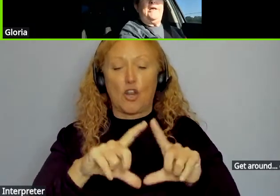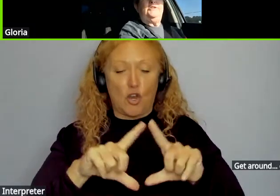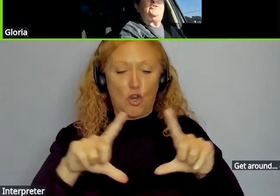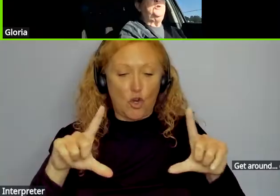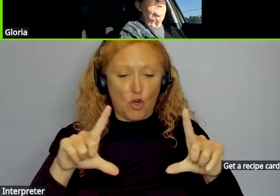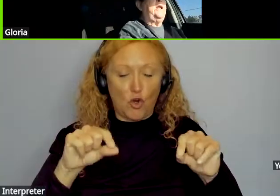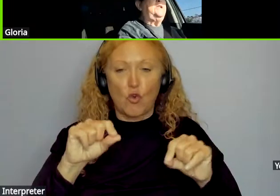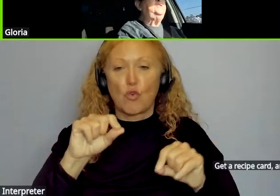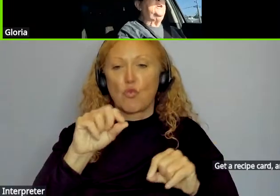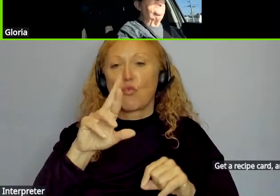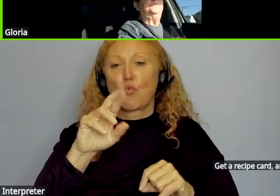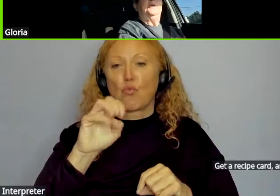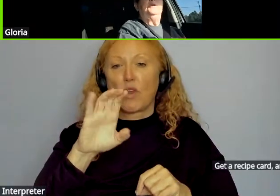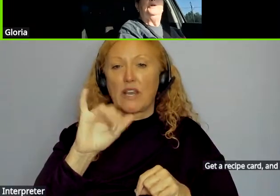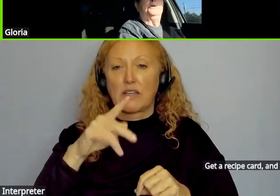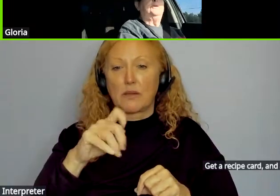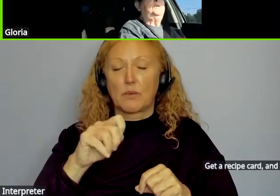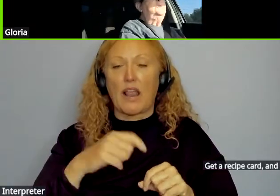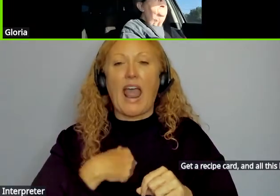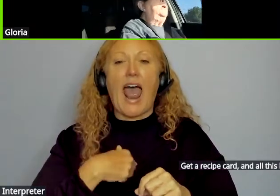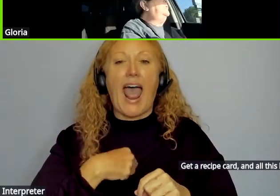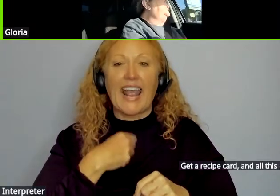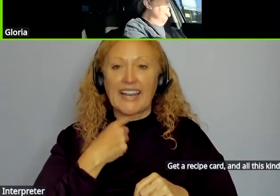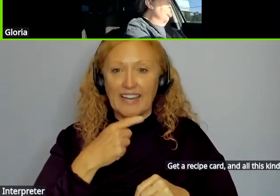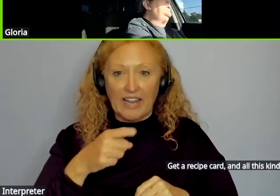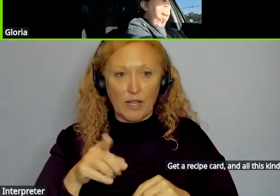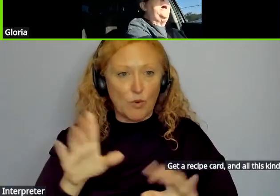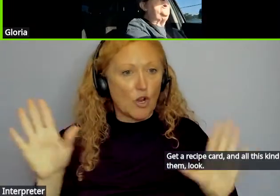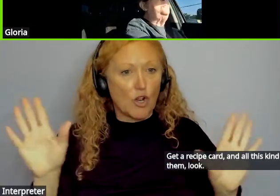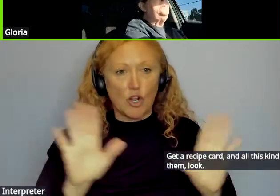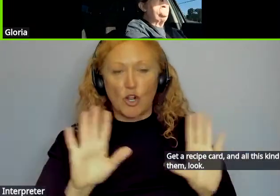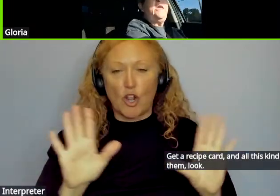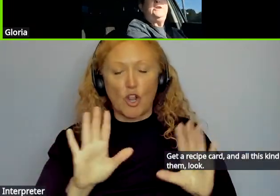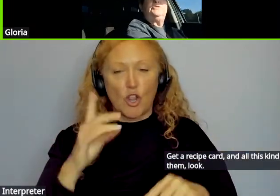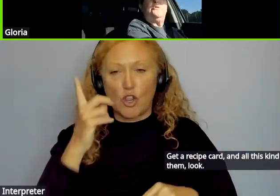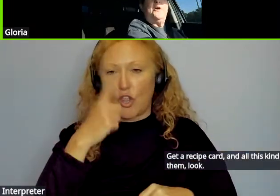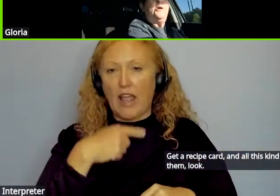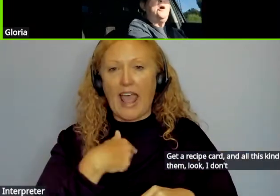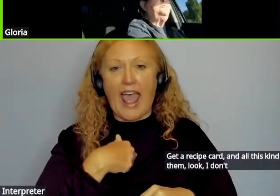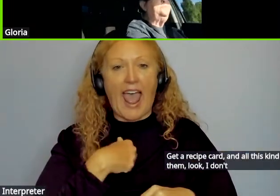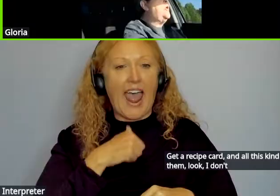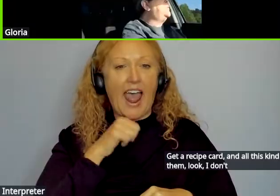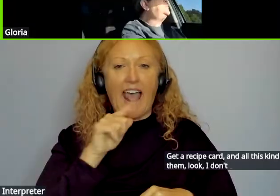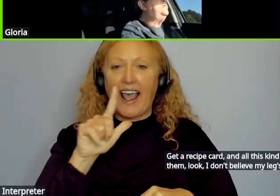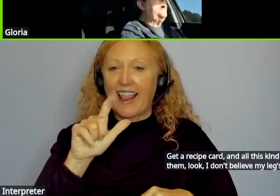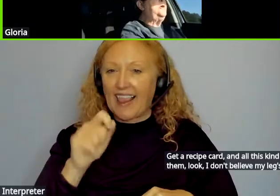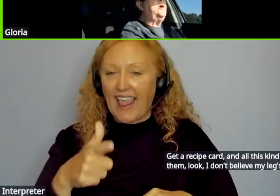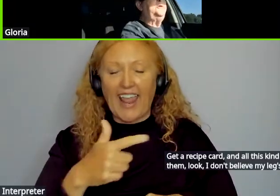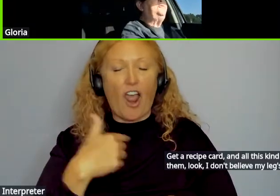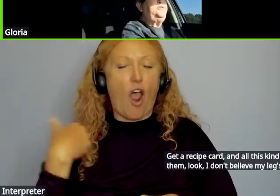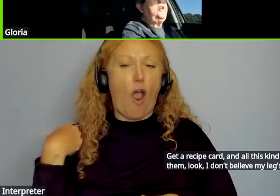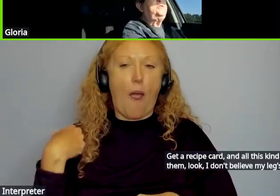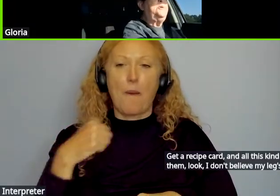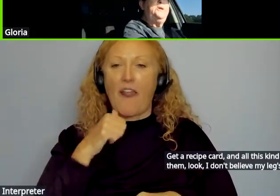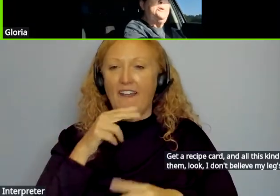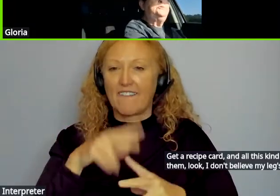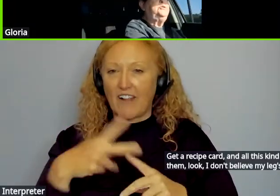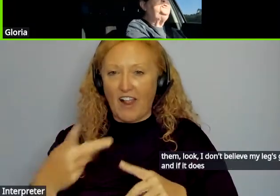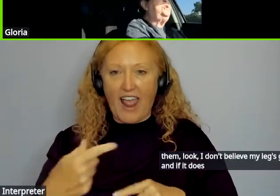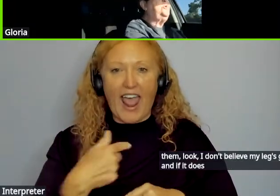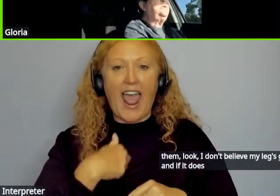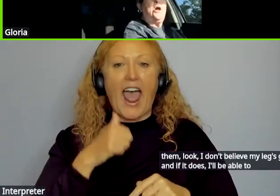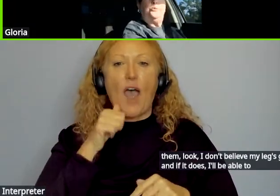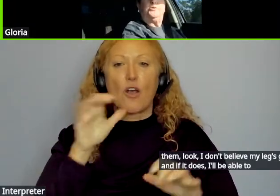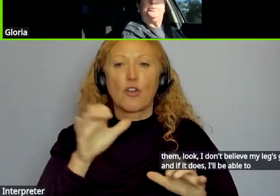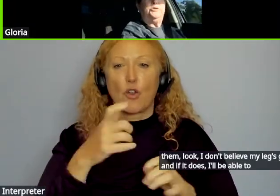of junk. And I finally started. I tell them, look, if I don't believe my leg's gonna fall off, my arm's gonna fall off, and if it does, I'll be able to just